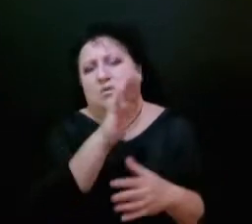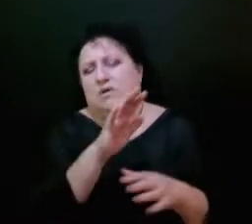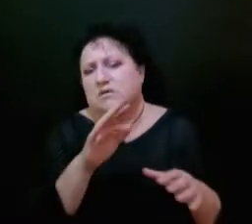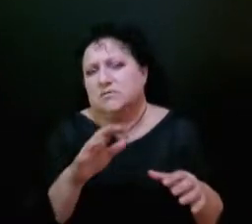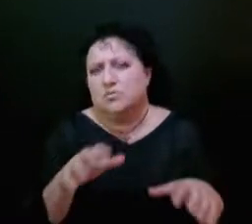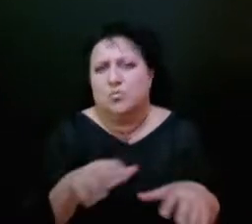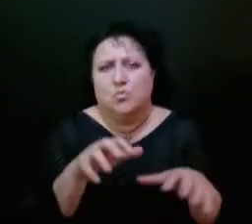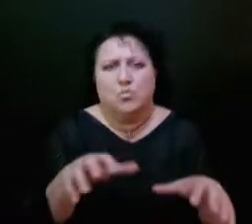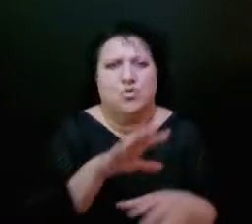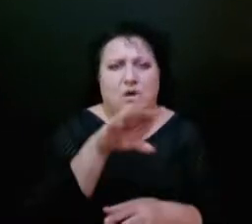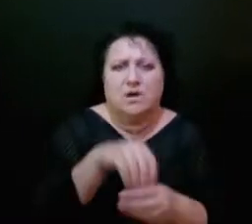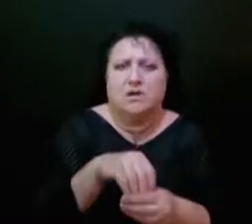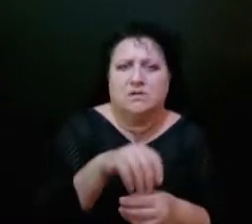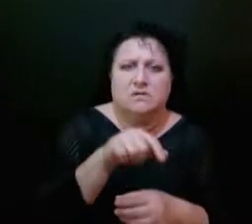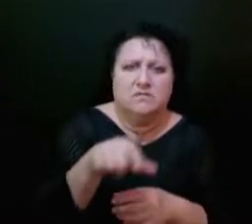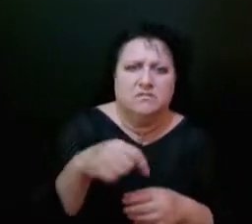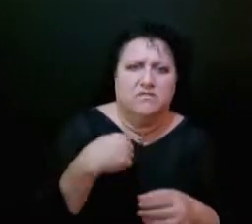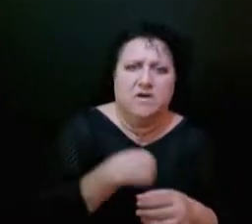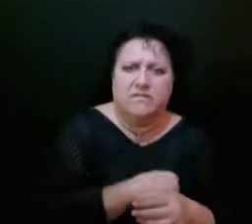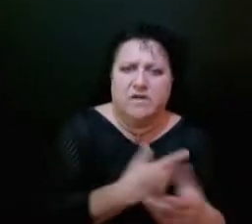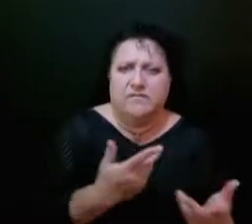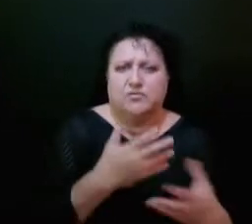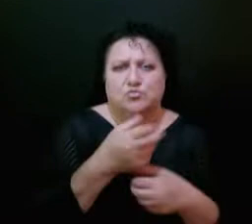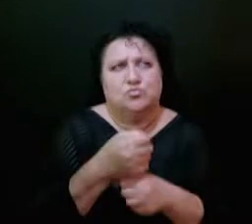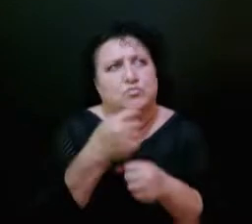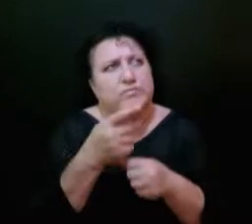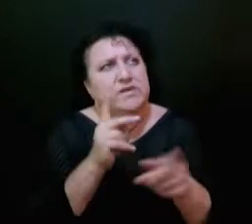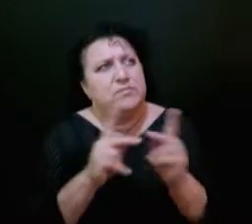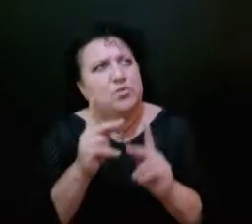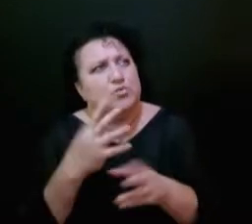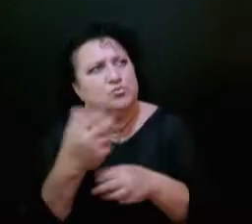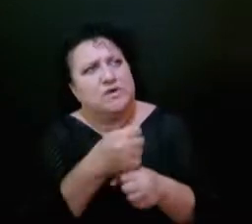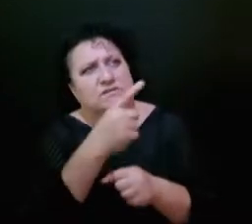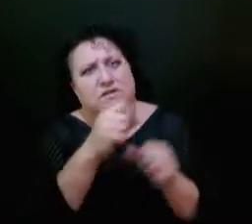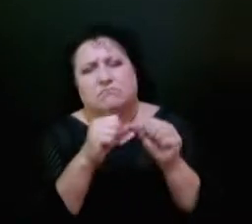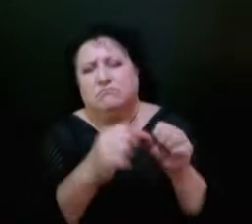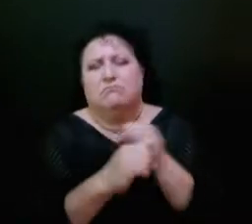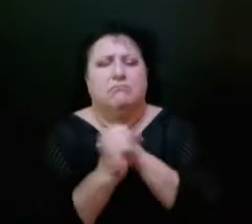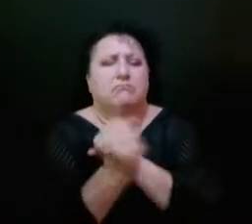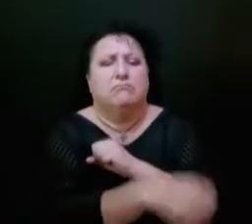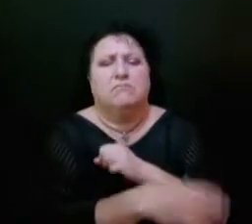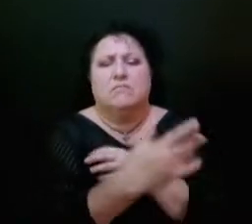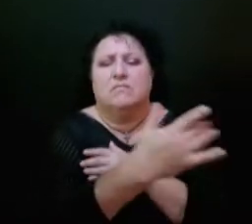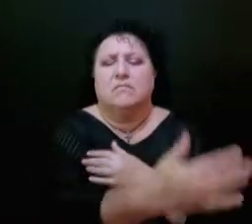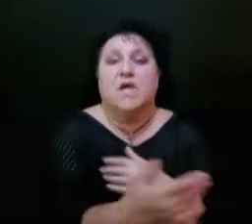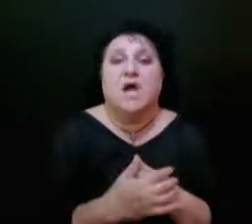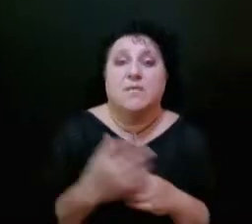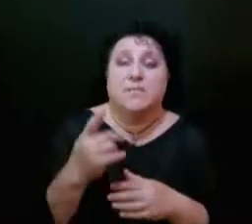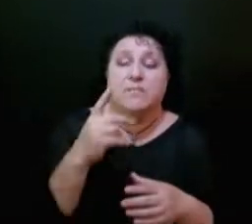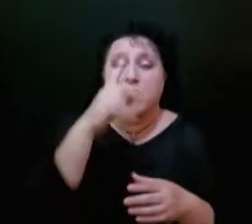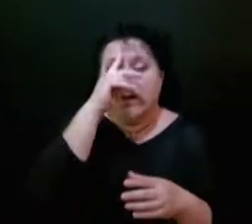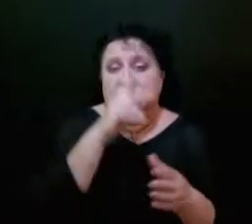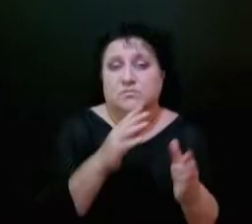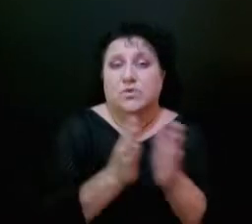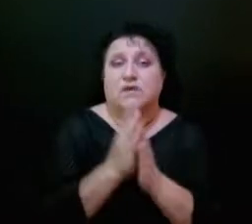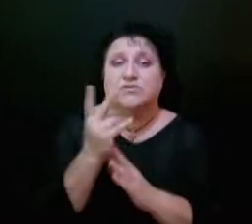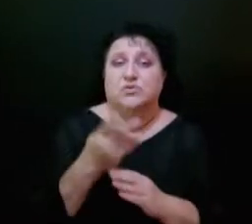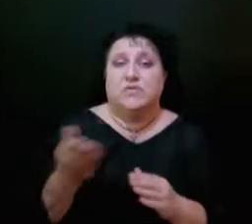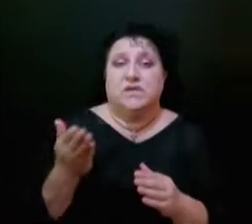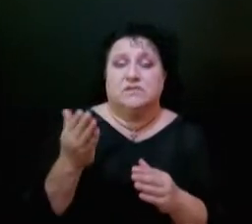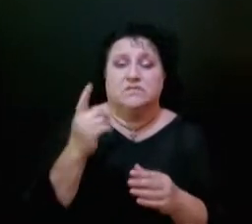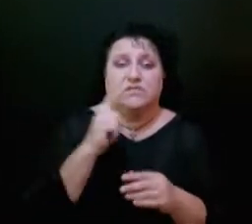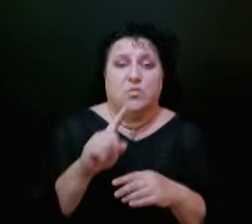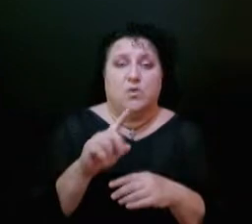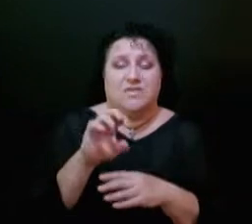him endlessly. It's endless energy, boundless strength." Paul prays two things for the Ephesians.